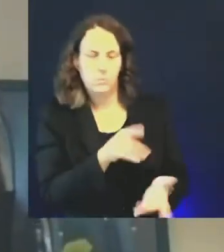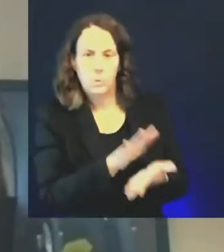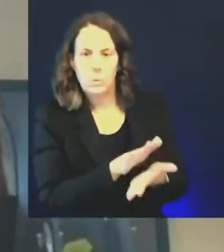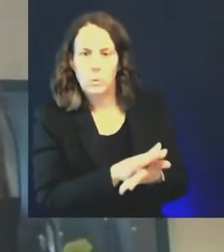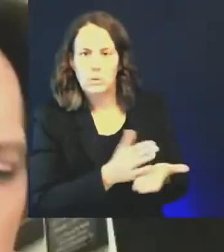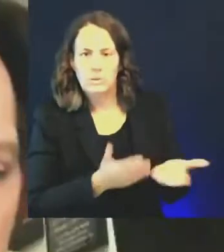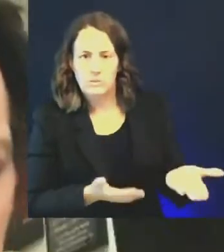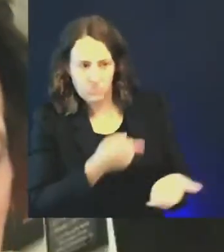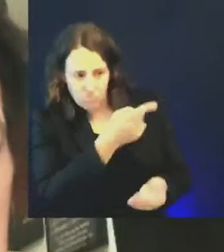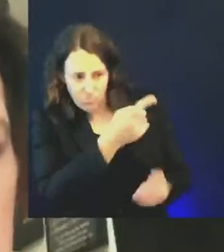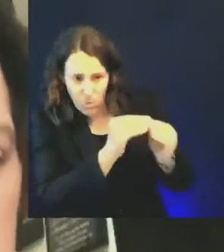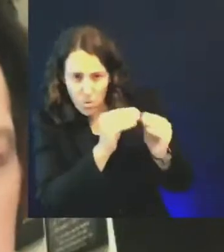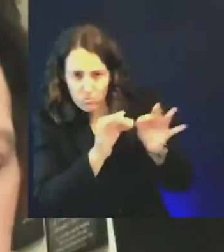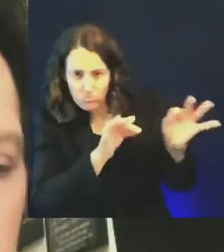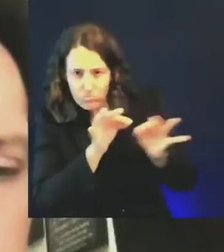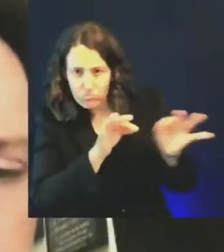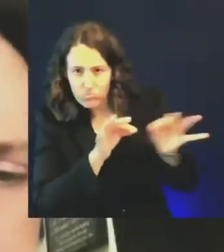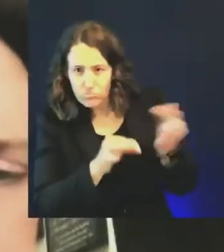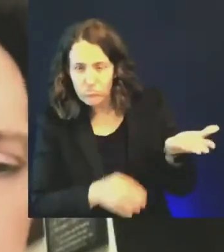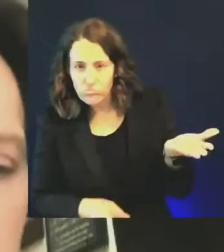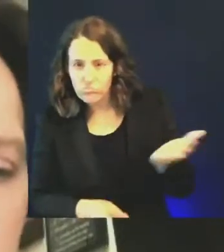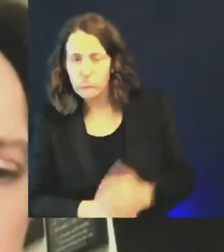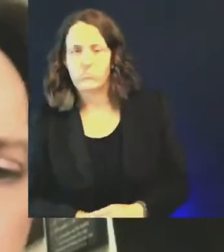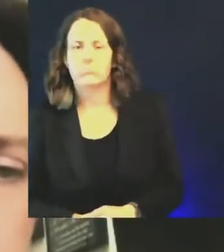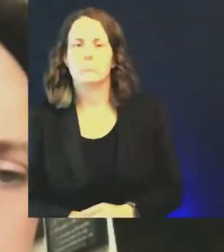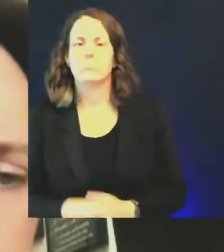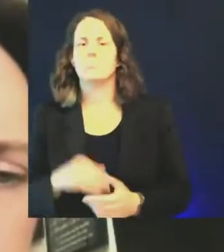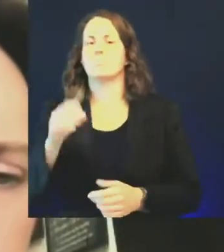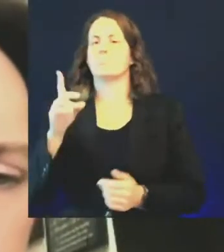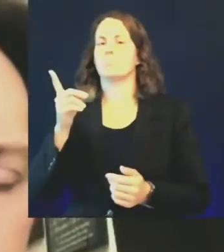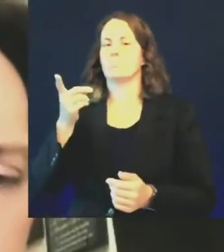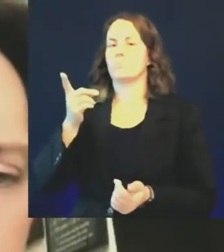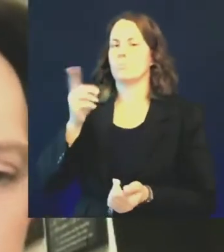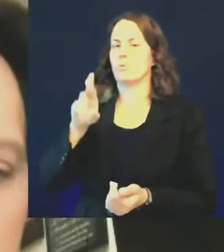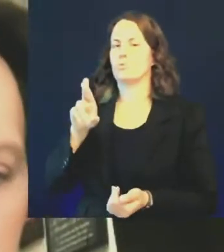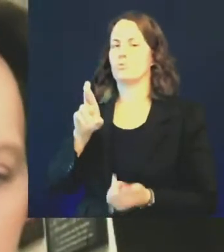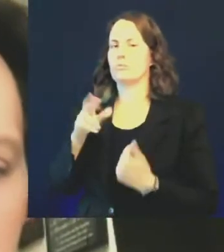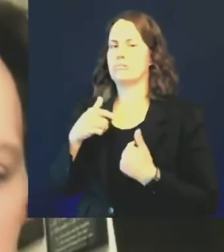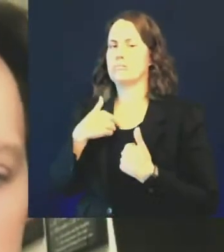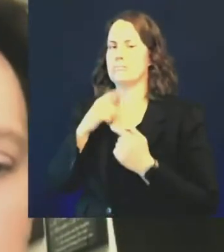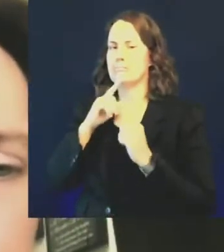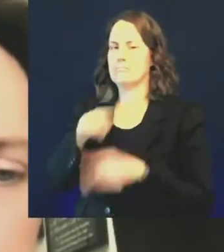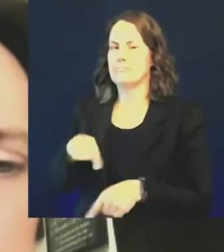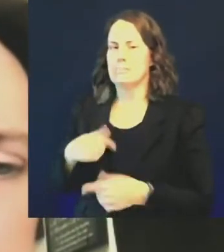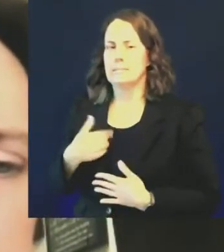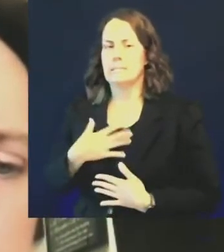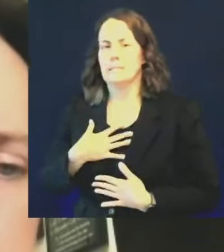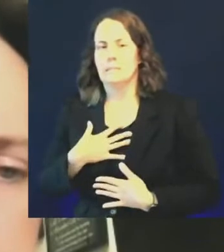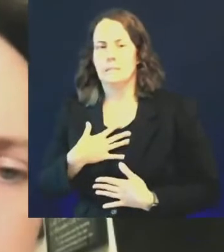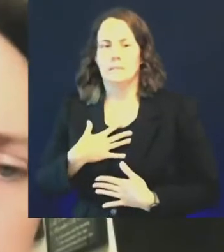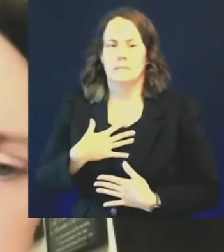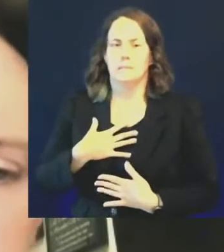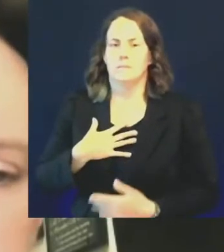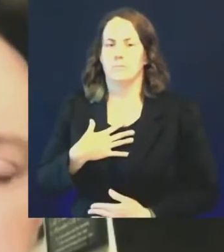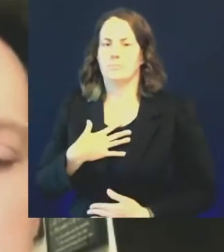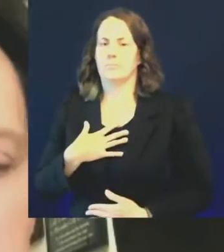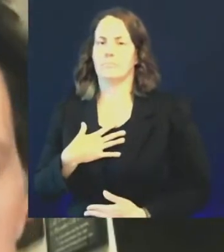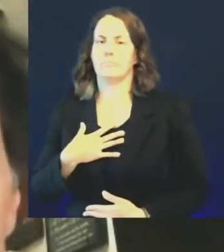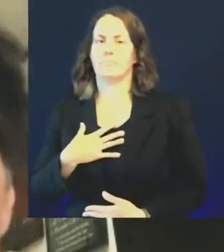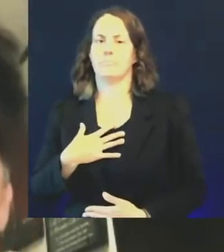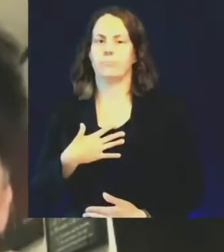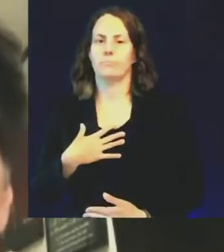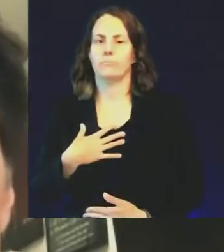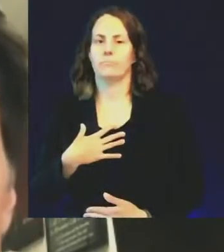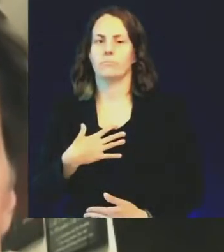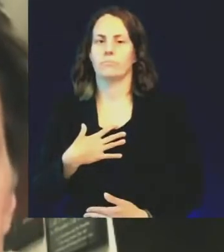Wisconsin? Well, I think to assign a probability or an event rate, you need a carefully designed study, which some